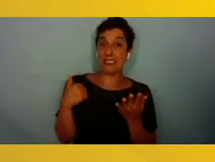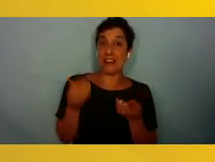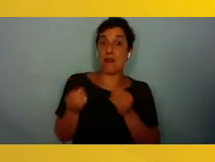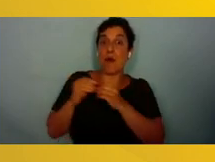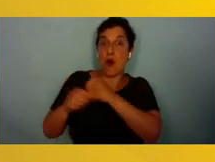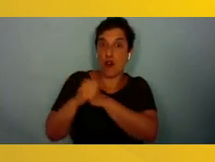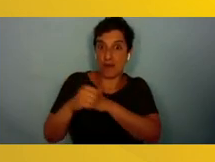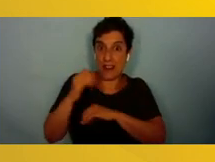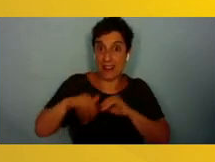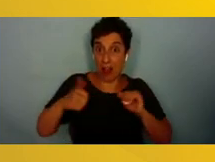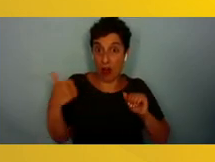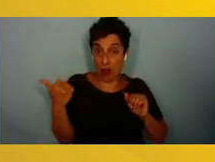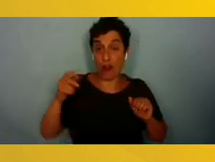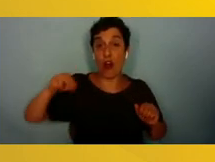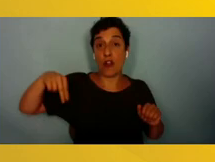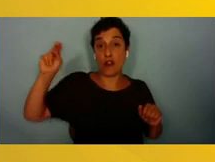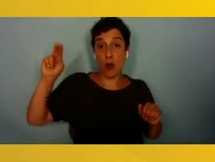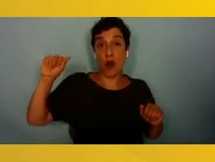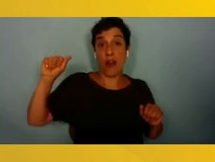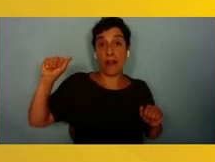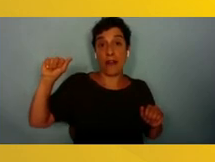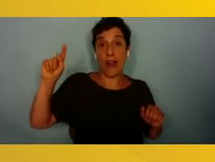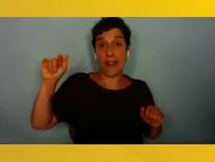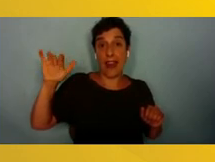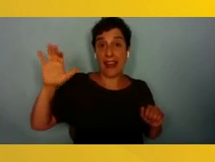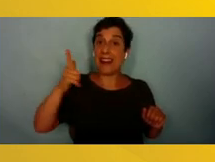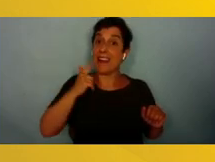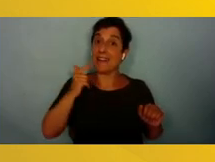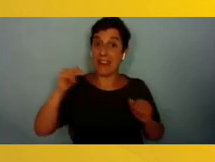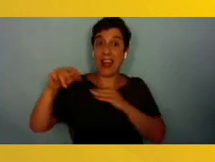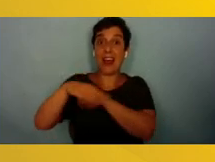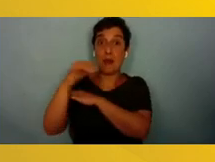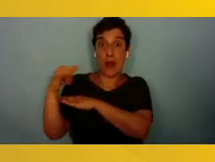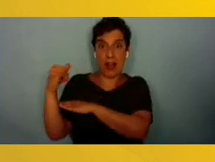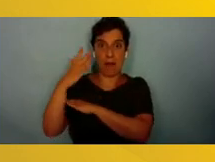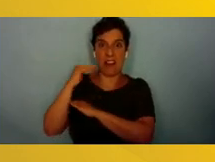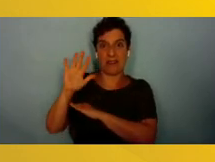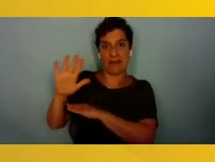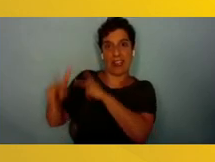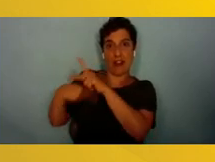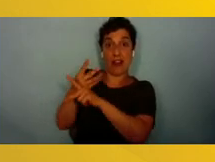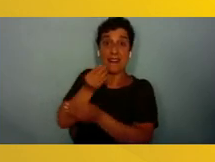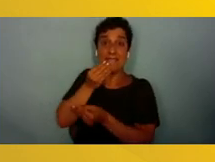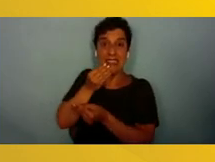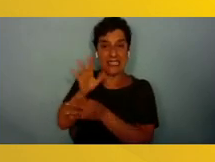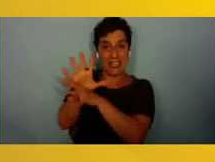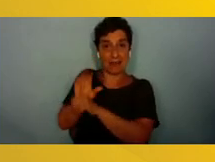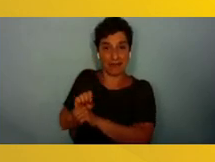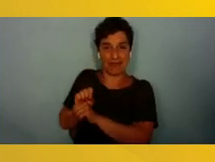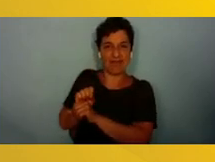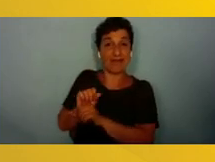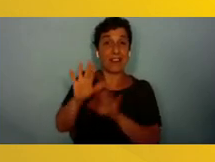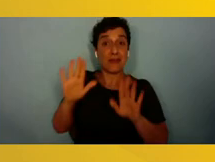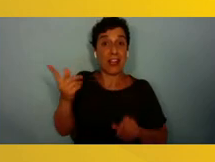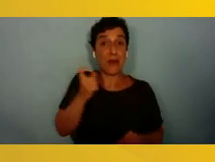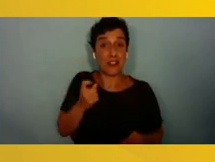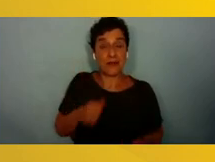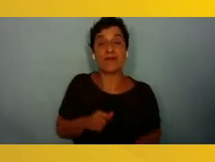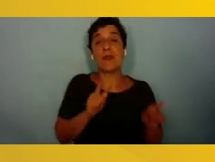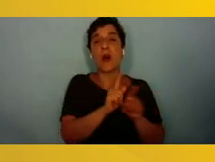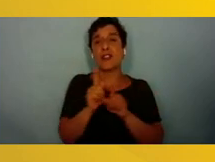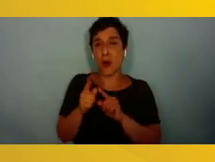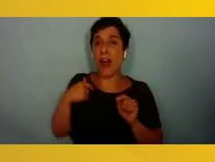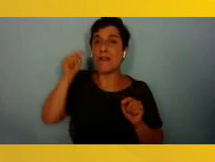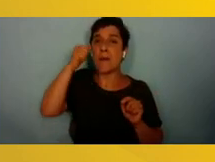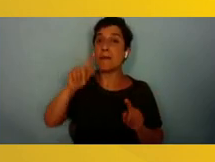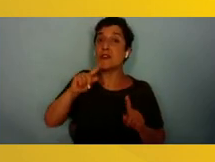the North Atlantic right whale is a great example given its feeding ecology. Great question. And I also just remembered the answer to the